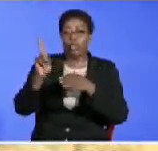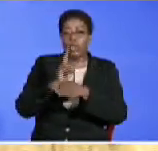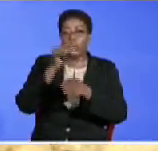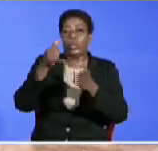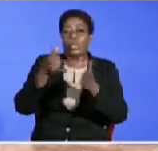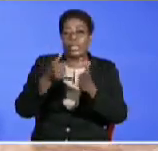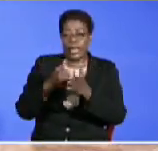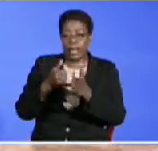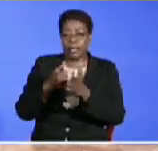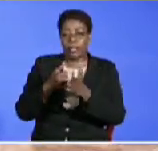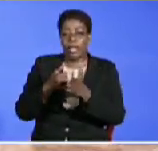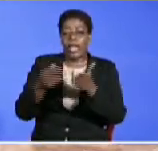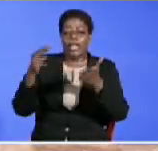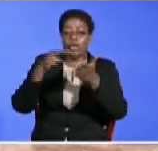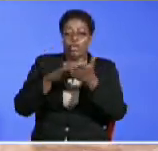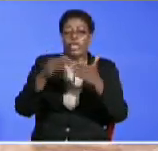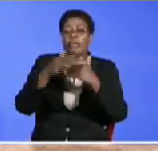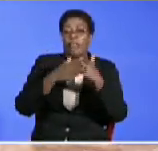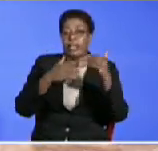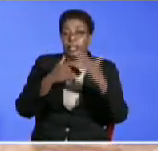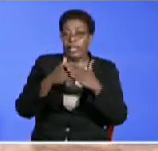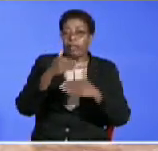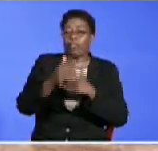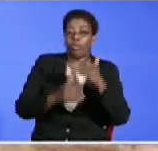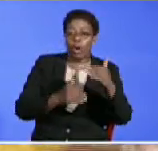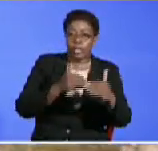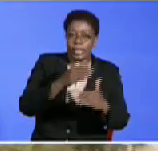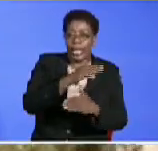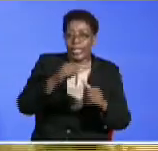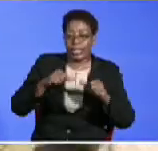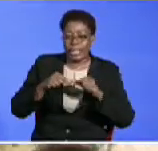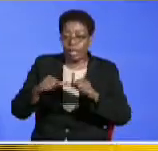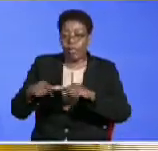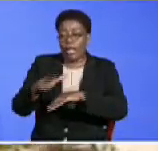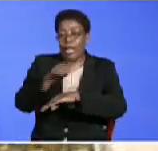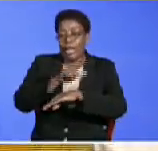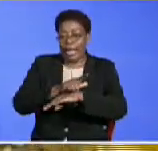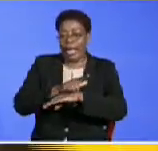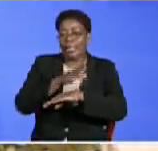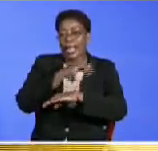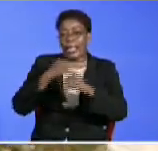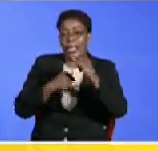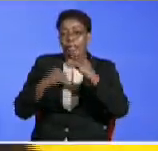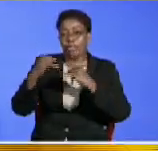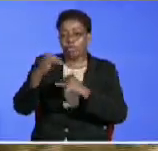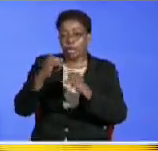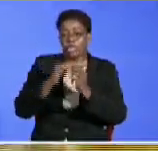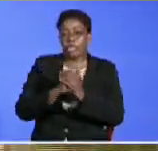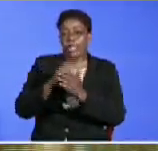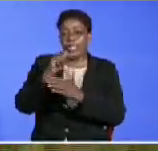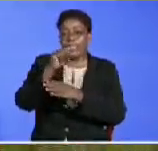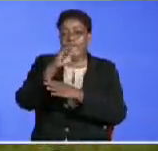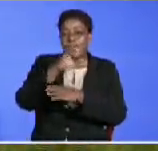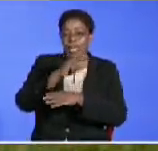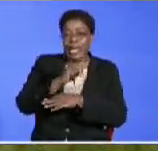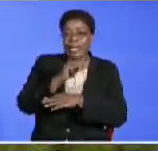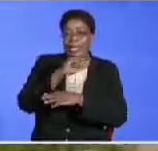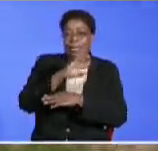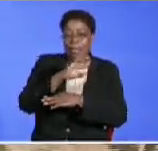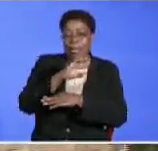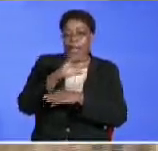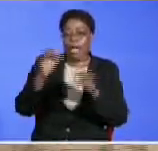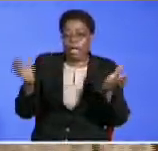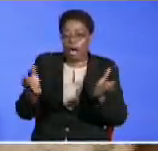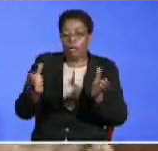as a guide in the rebuilding process and sustainability of land and infrastructure. TNC executives are encouraging both